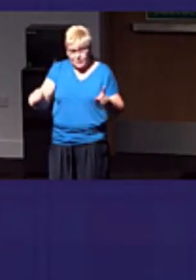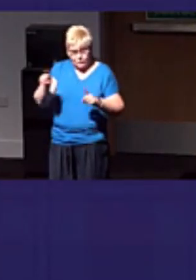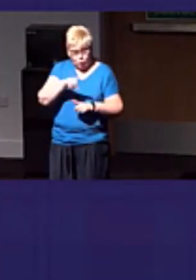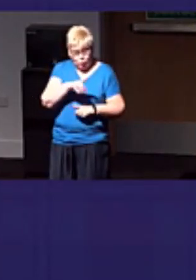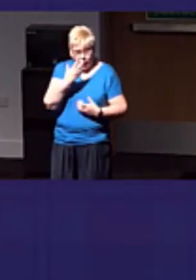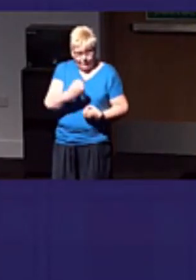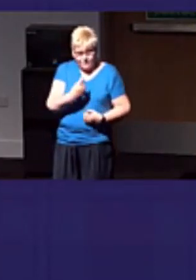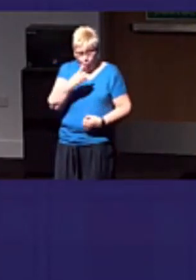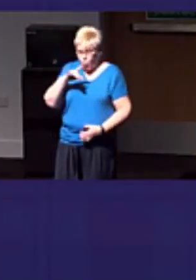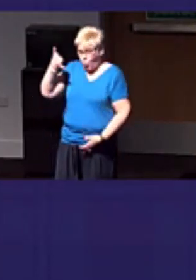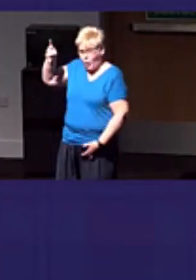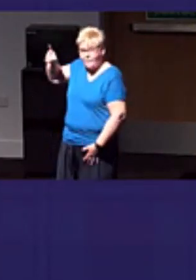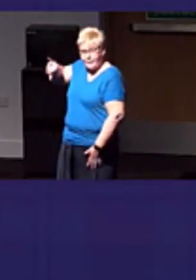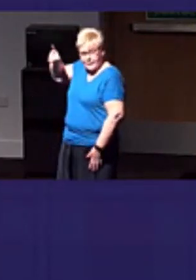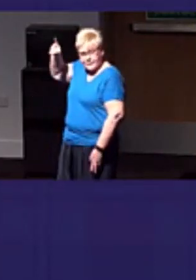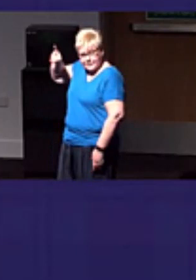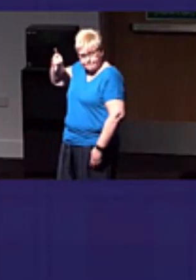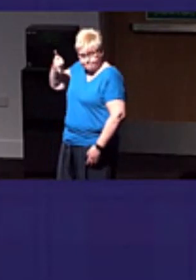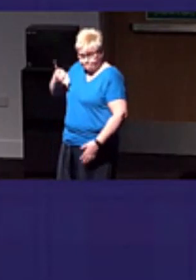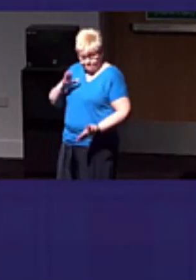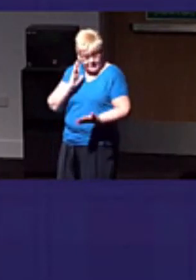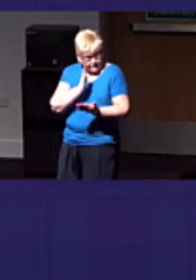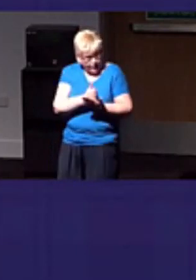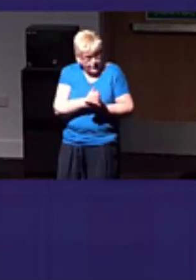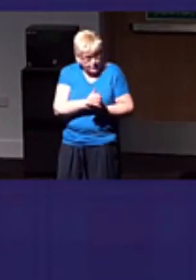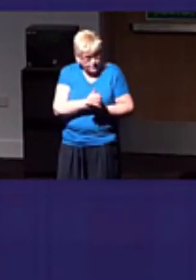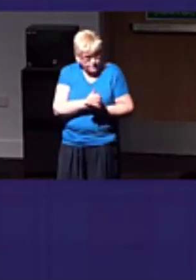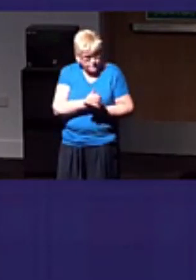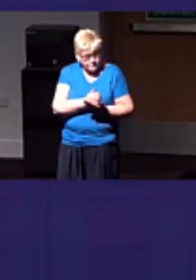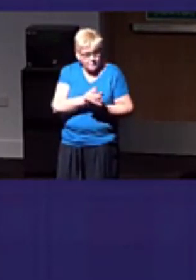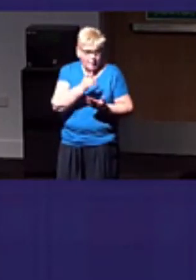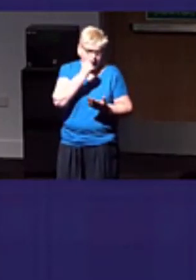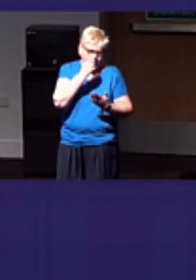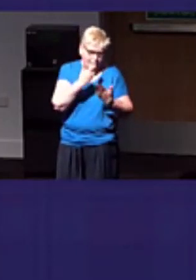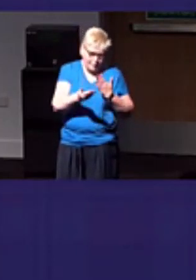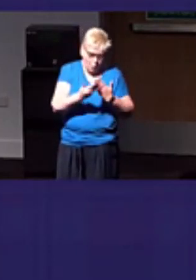these. That is a fact. Probably more.